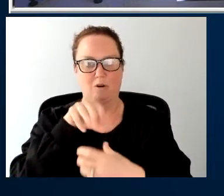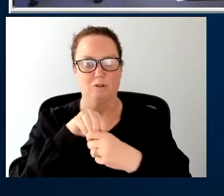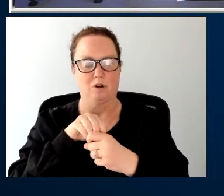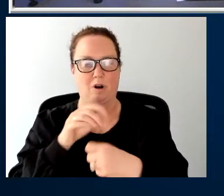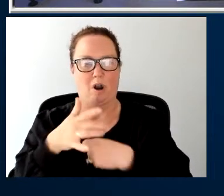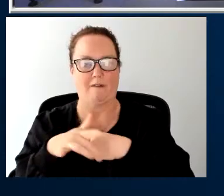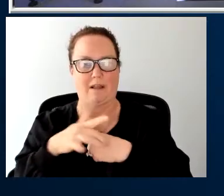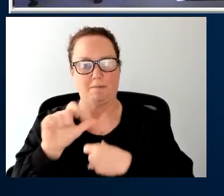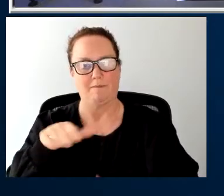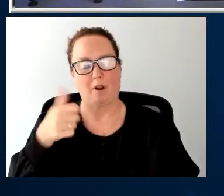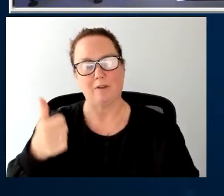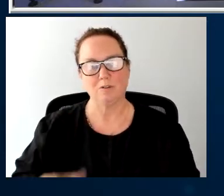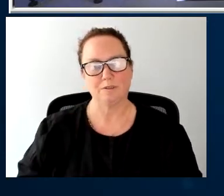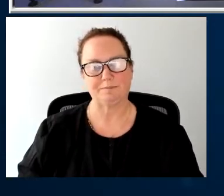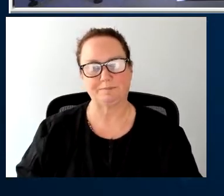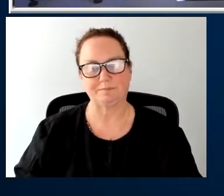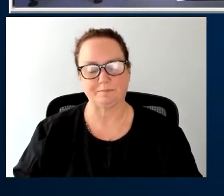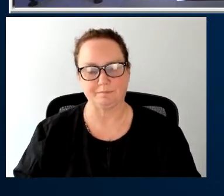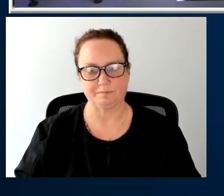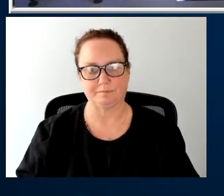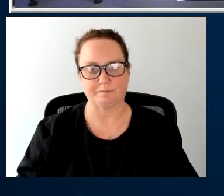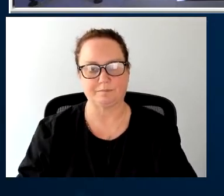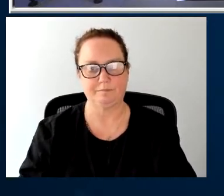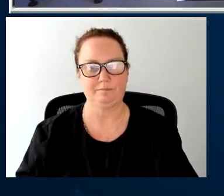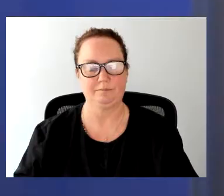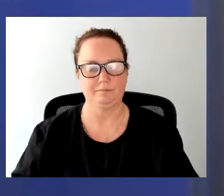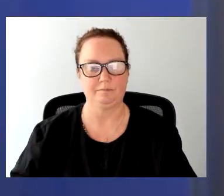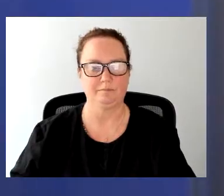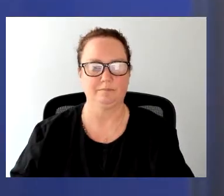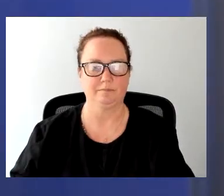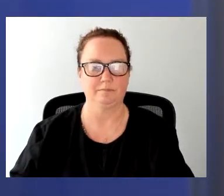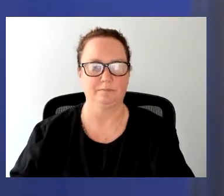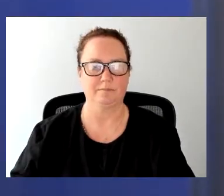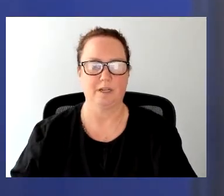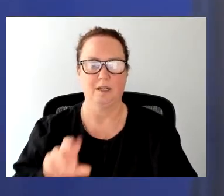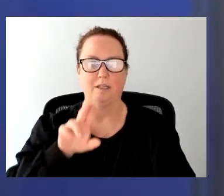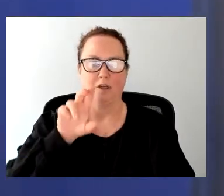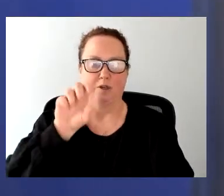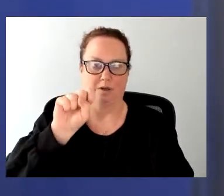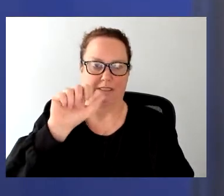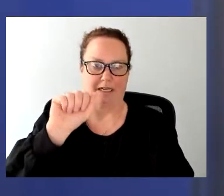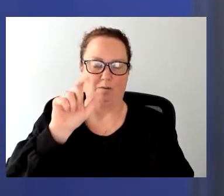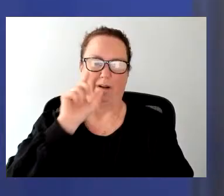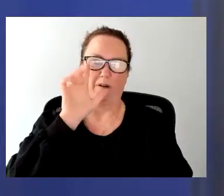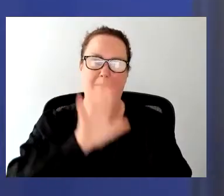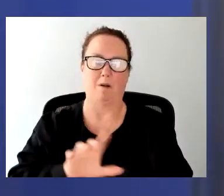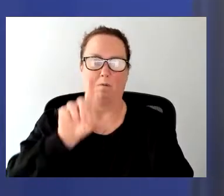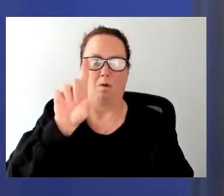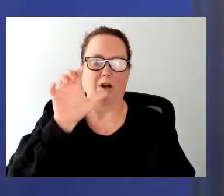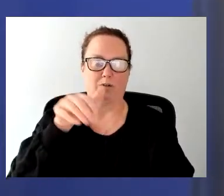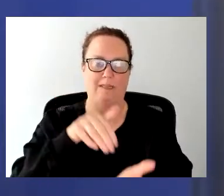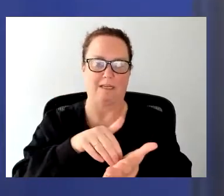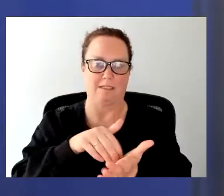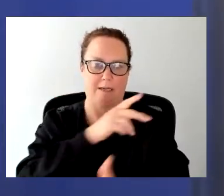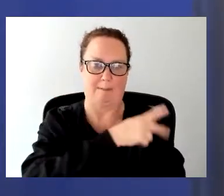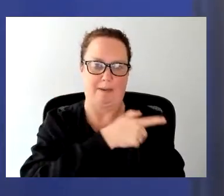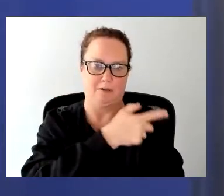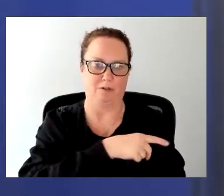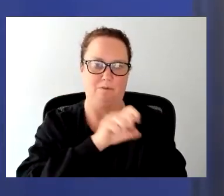others? So in the United States of America, we have about 100,000 patients living with sickle